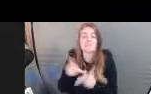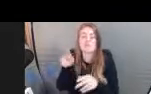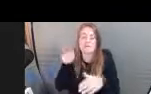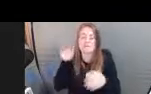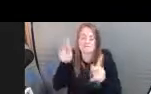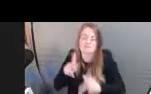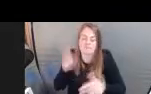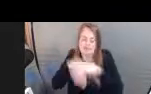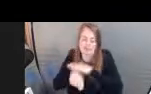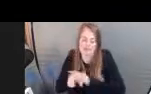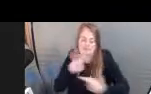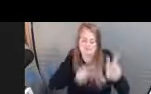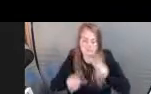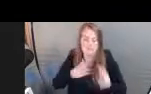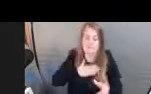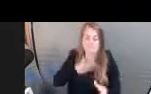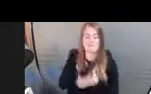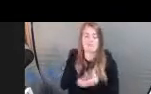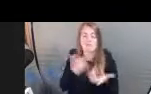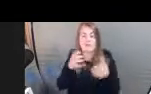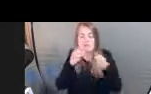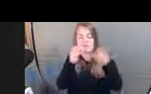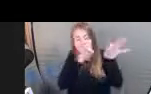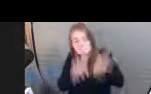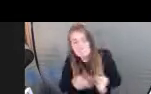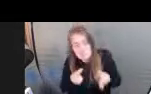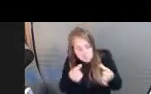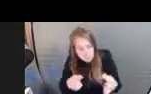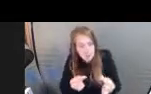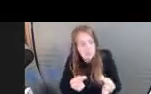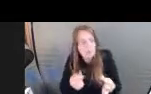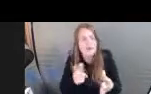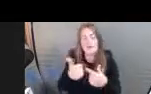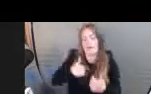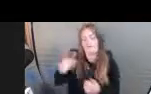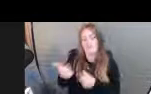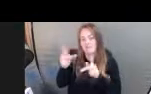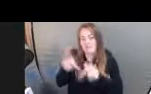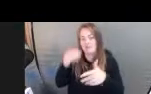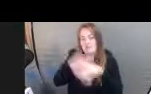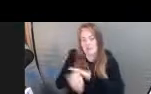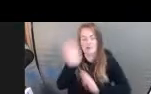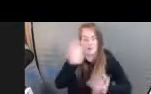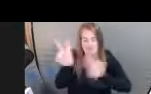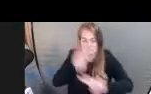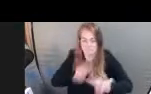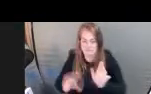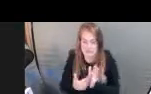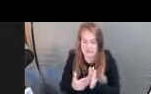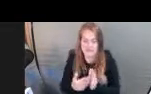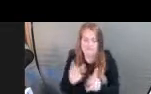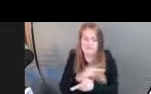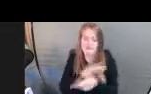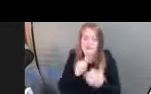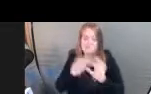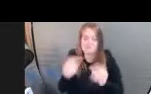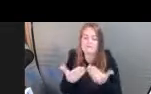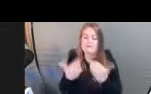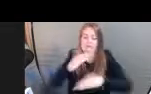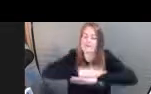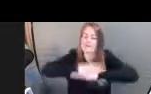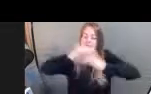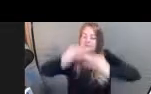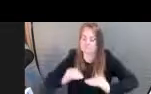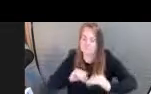now that my wife has given them all those tips and tricks about providing contrast on their stairway, about providing the lowered countertops,